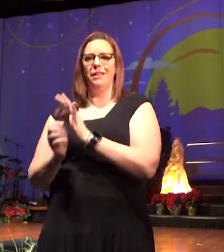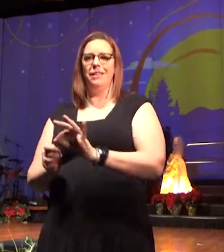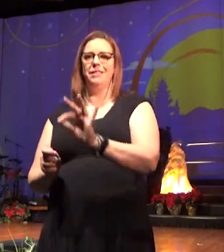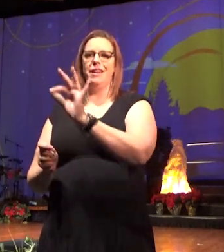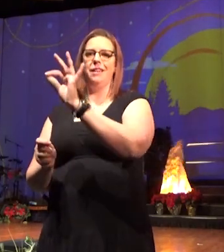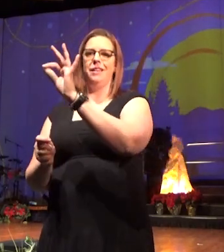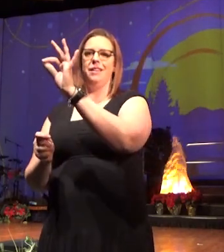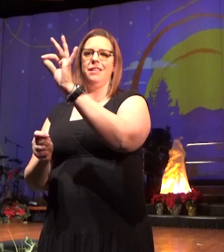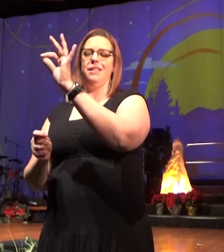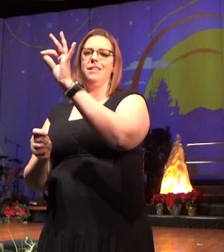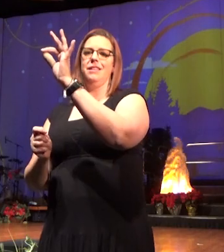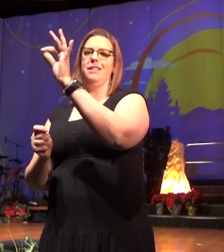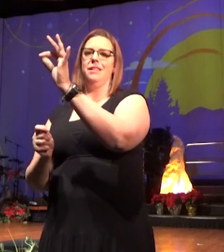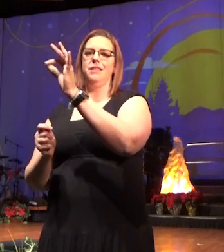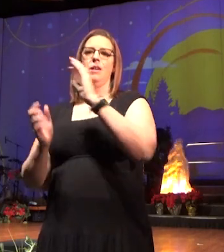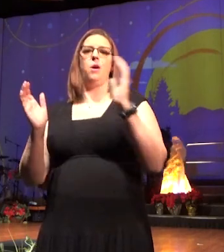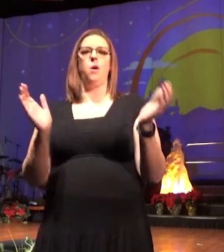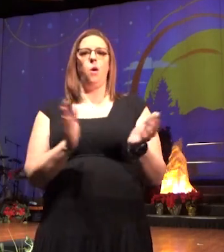Oh yeah, yeah.